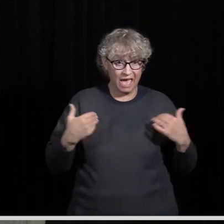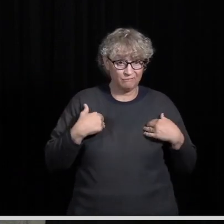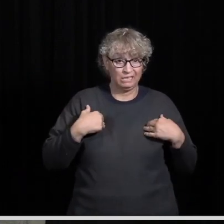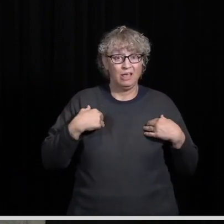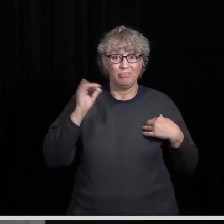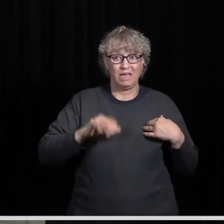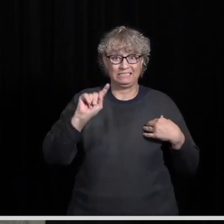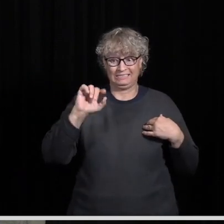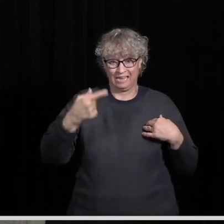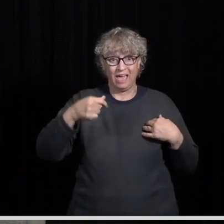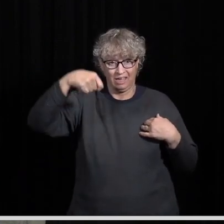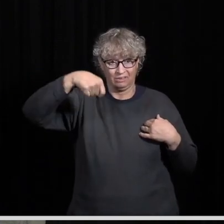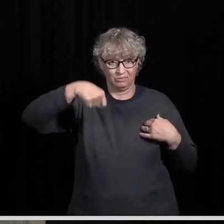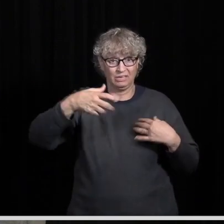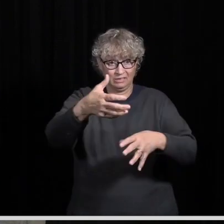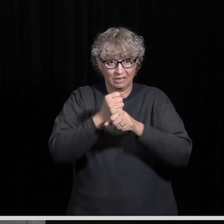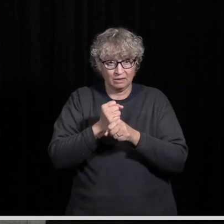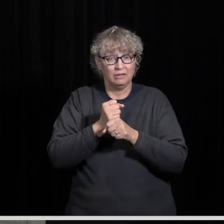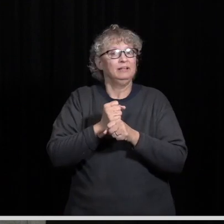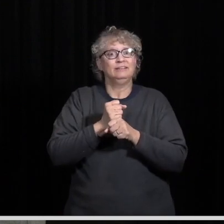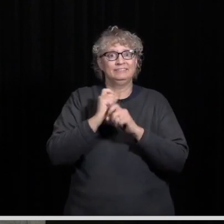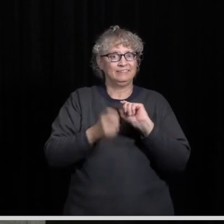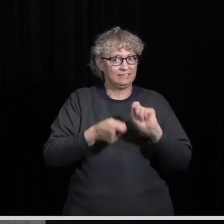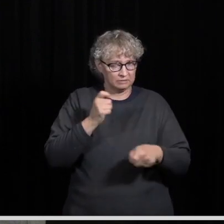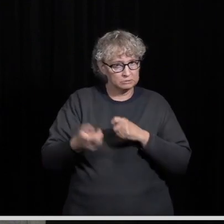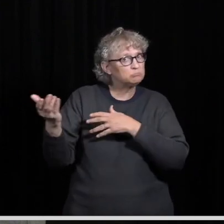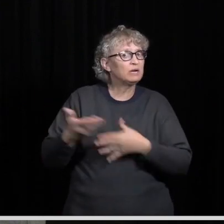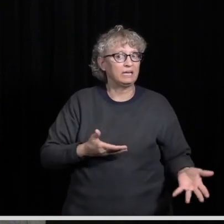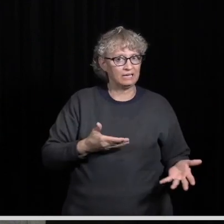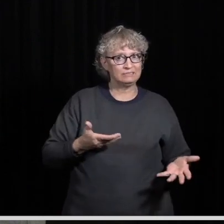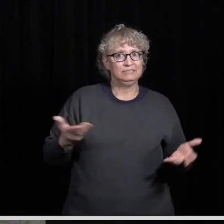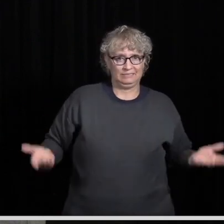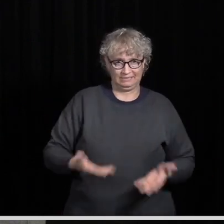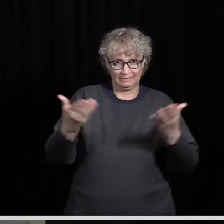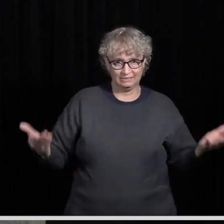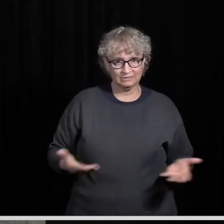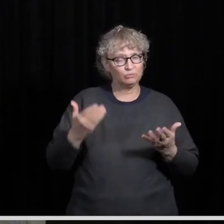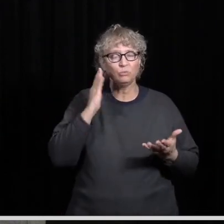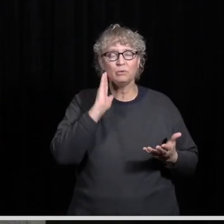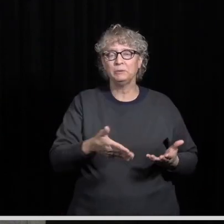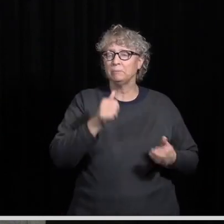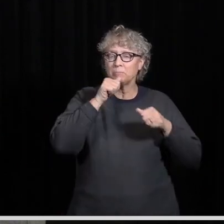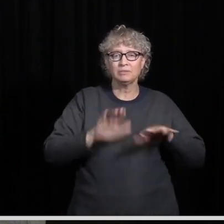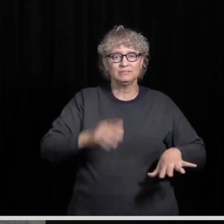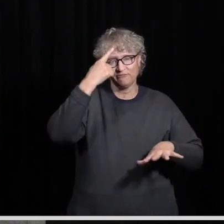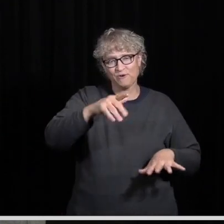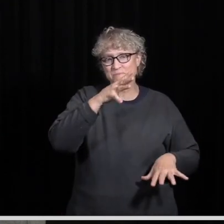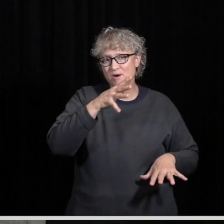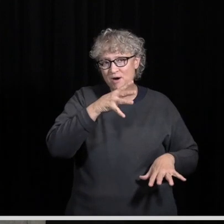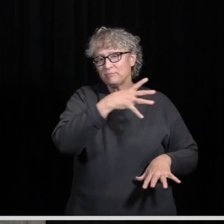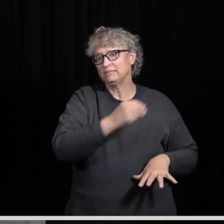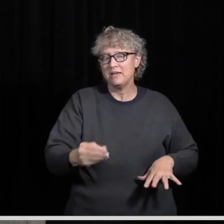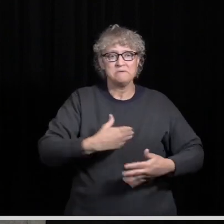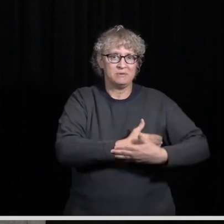try to bring those back in November. You guys have been so generous, so thank you so much for all of your help with this. It's going to be such a blessing for these moms and their